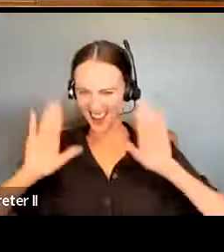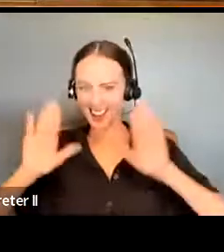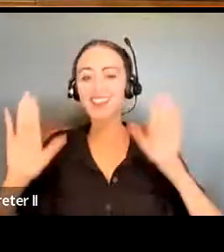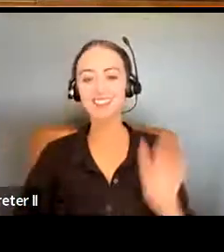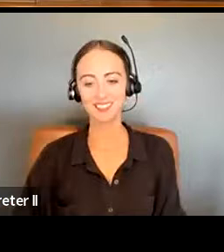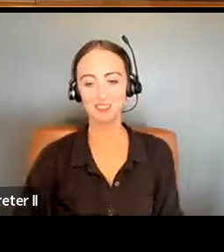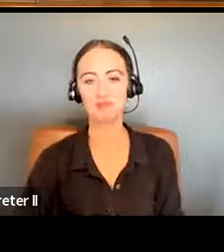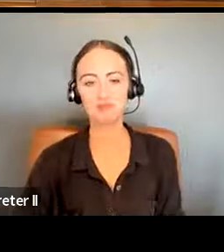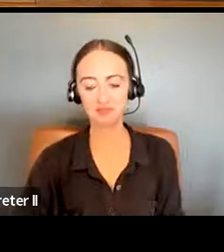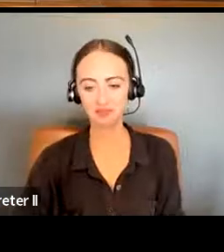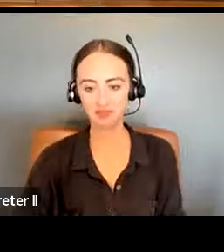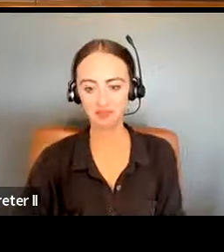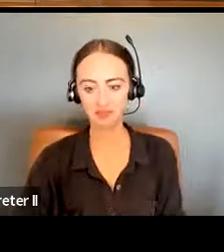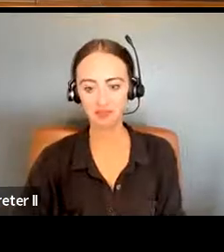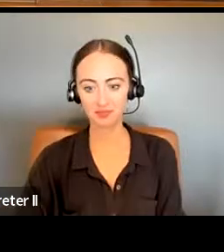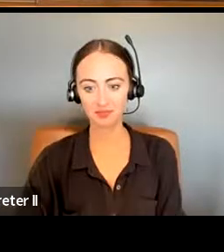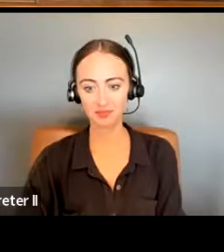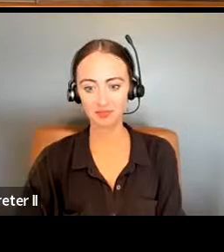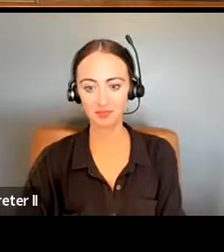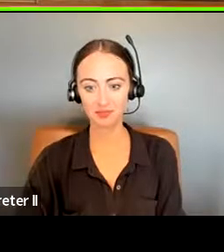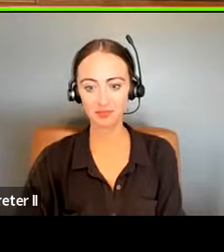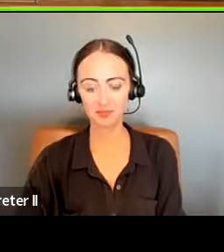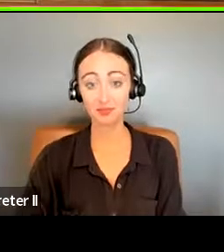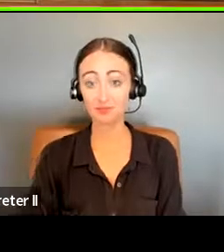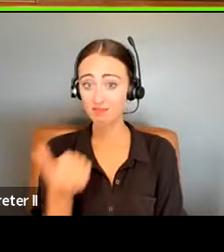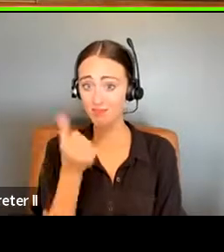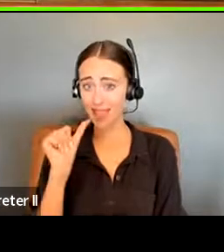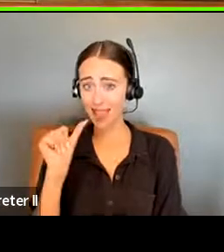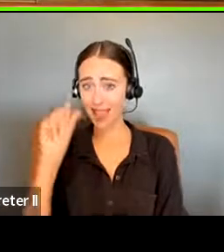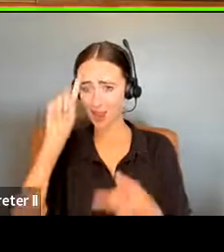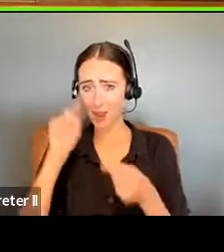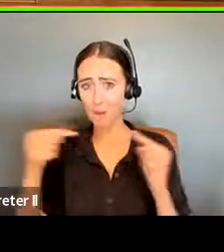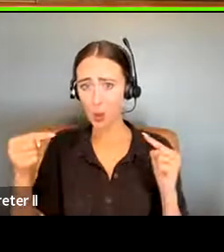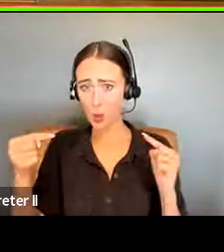Aye. Aye. Are there any opposed?